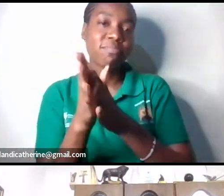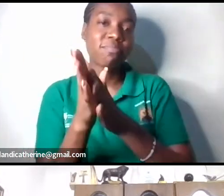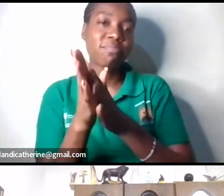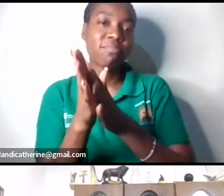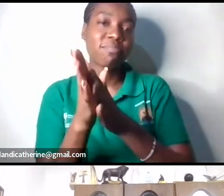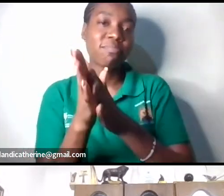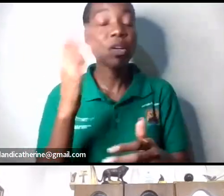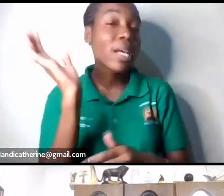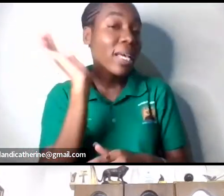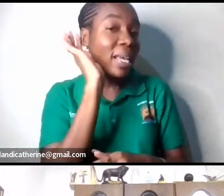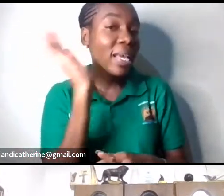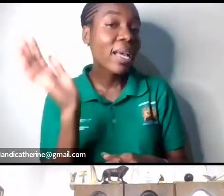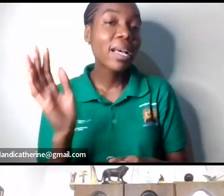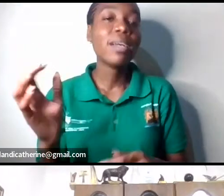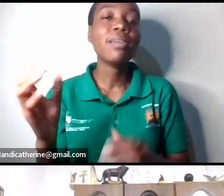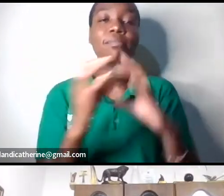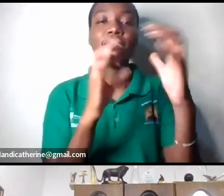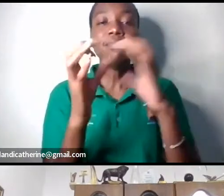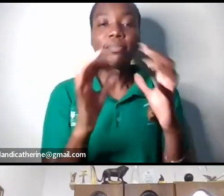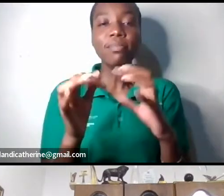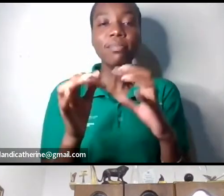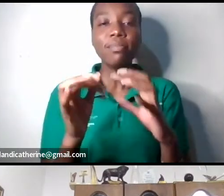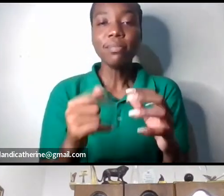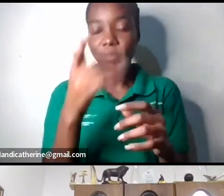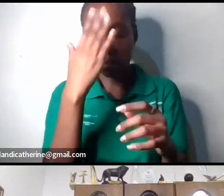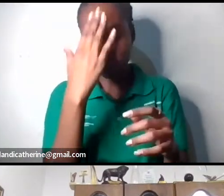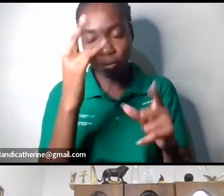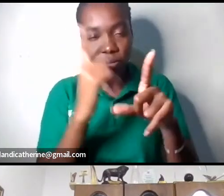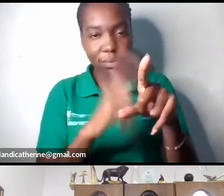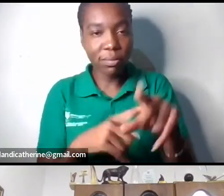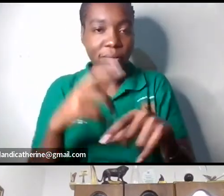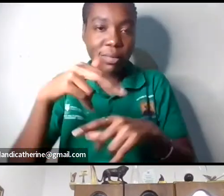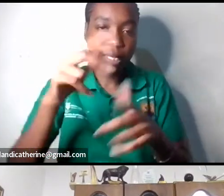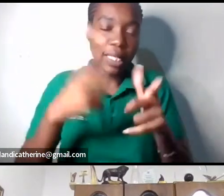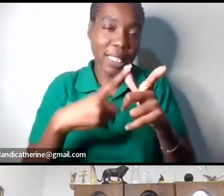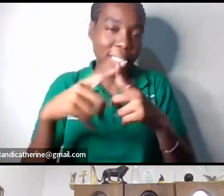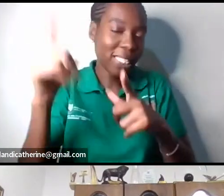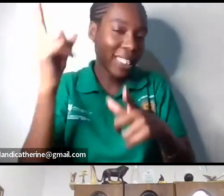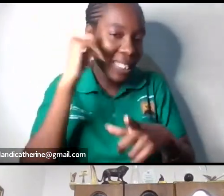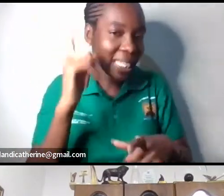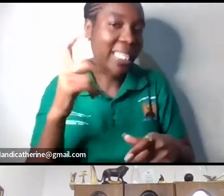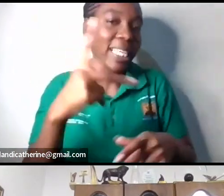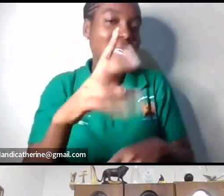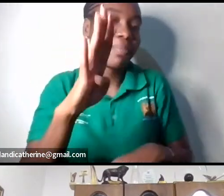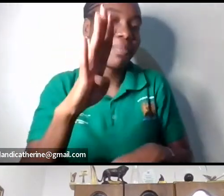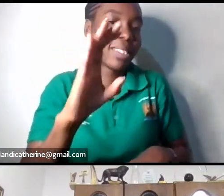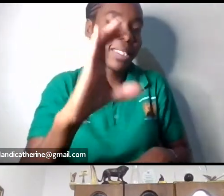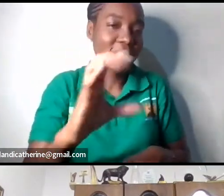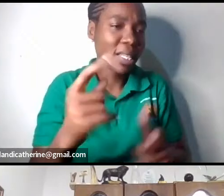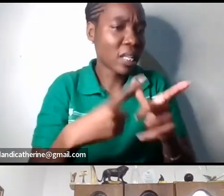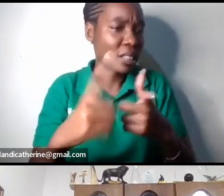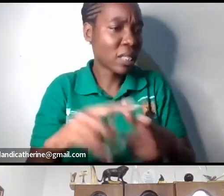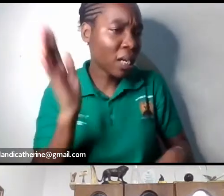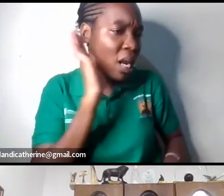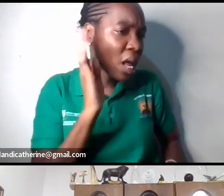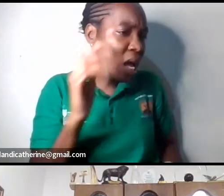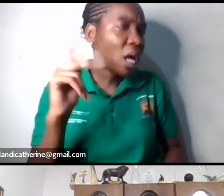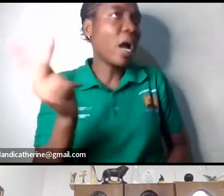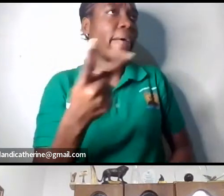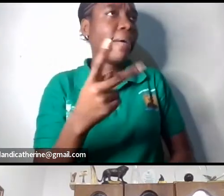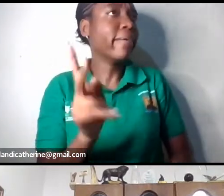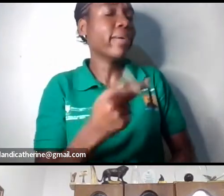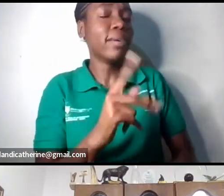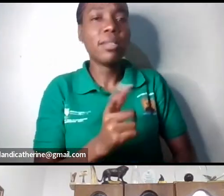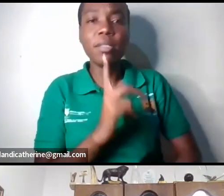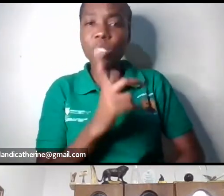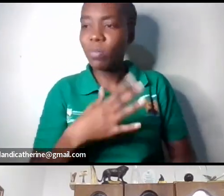it was like, the way you walk down the road and you're listening to KBC and you're just hearing your country being mentioned randomly. At some point you're thinking, hey, have we done something wrong?